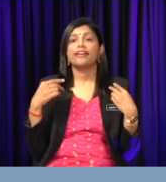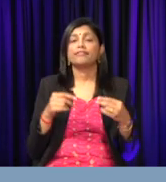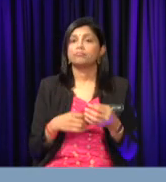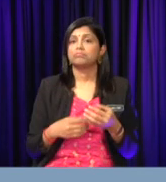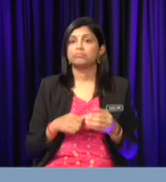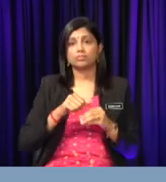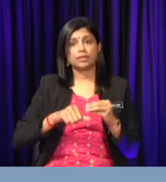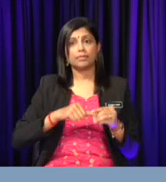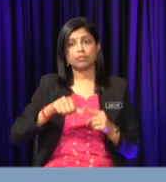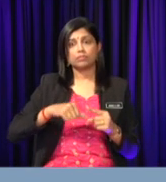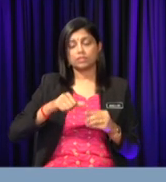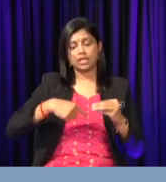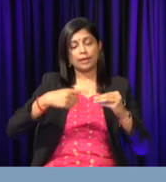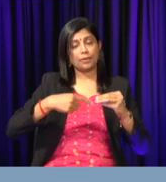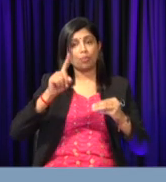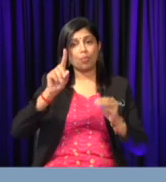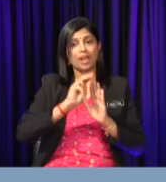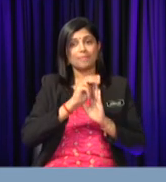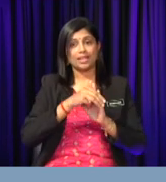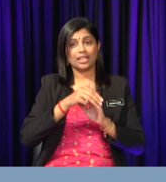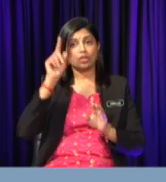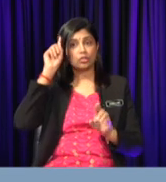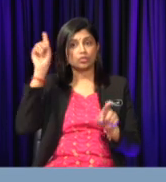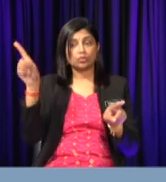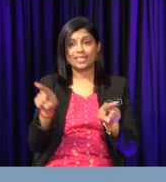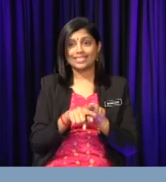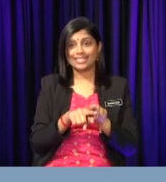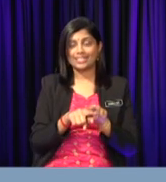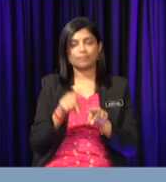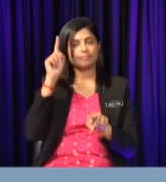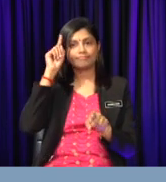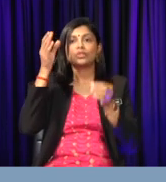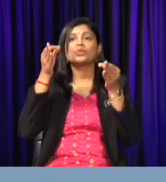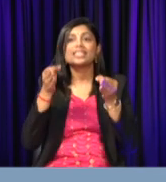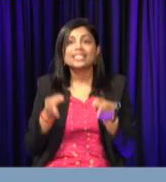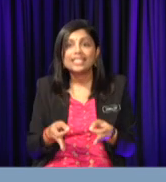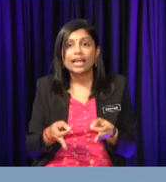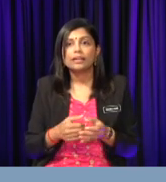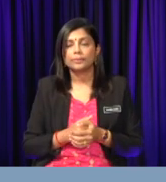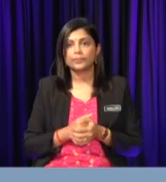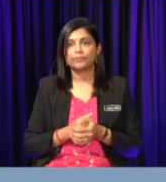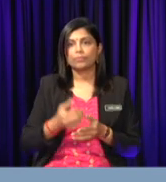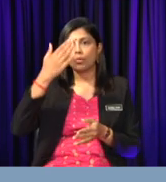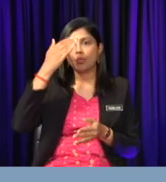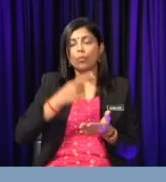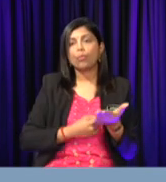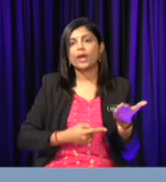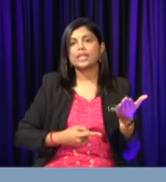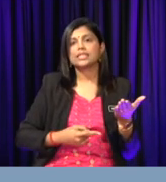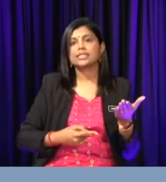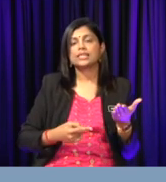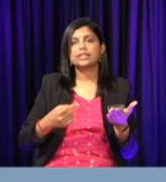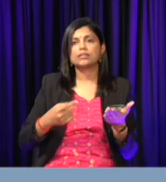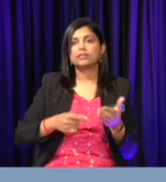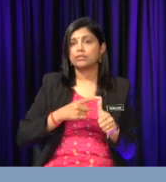decide together which is the most popular reason people shop online. You have a minute